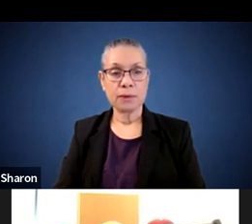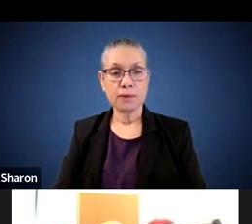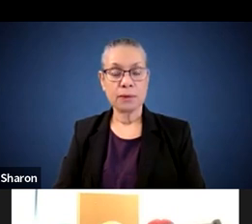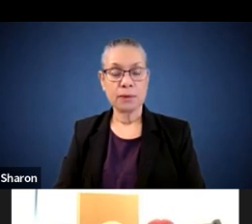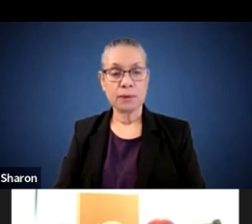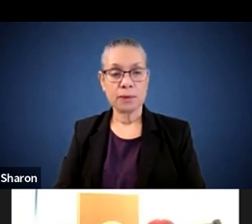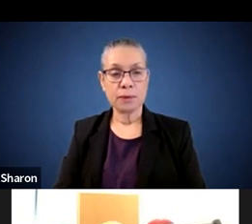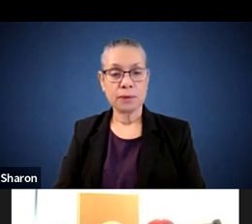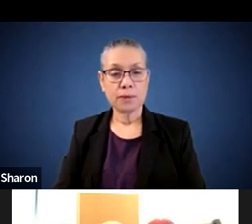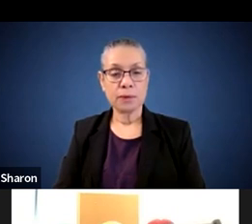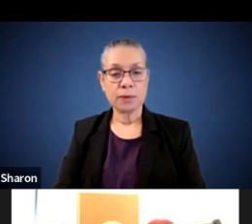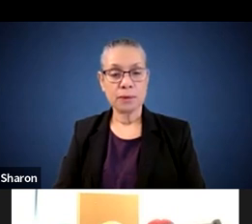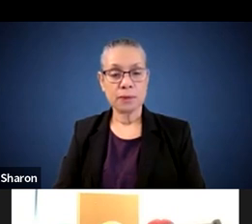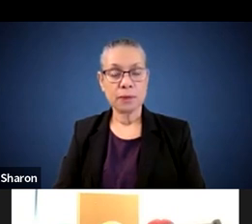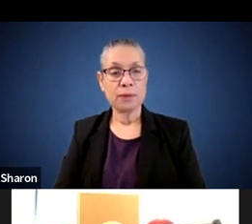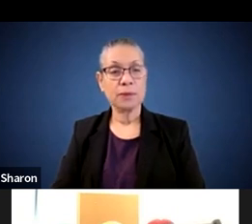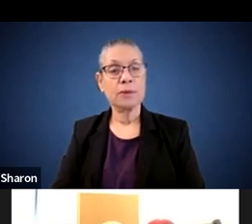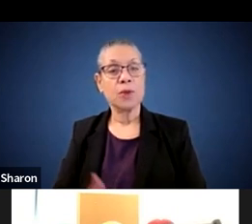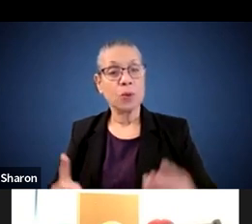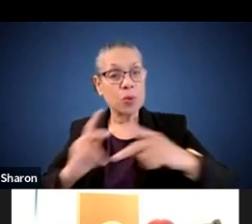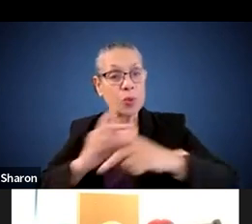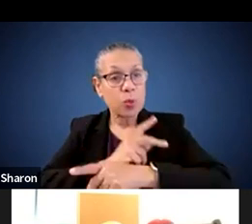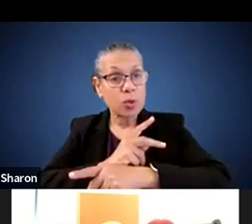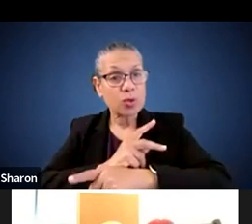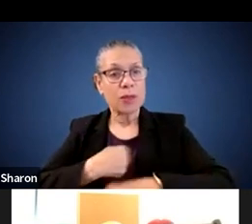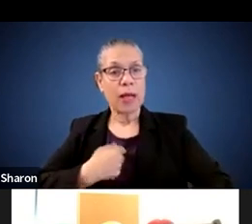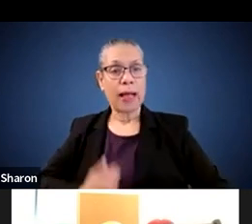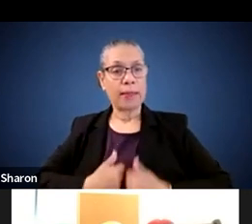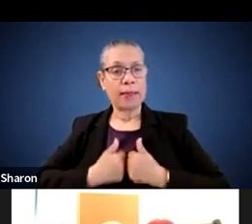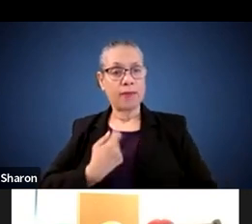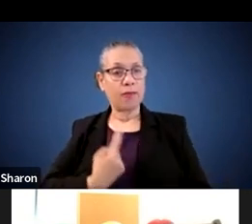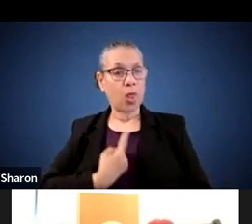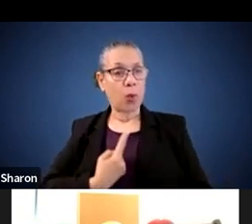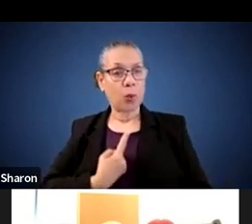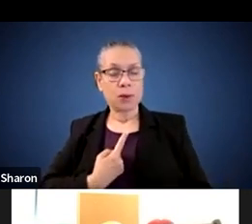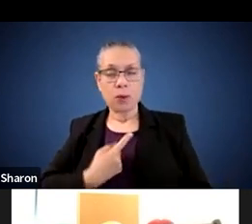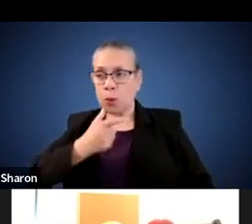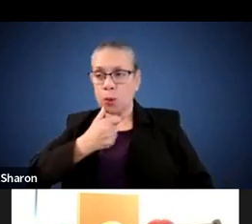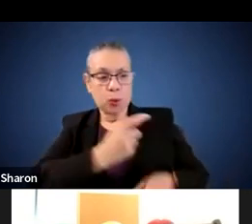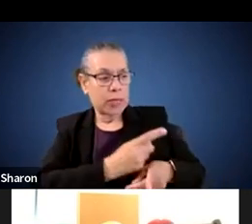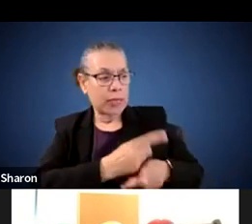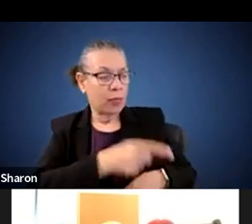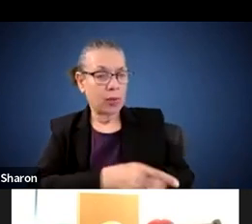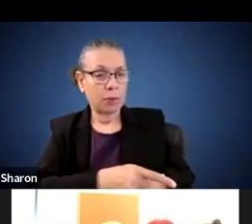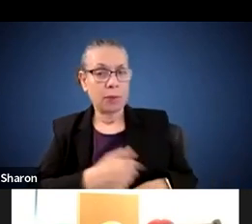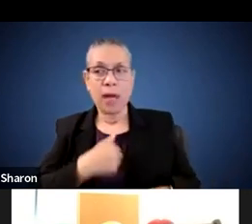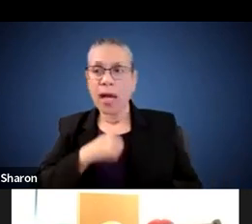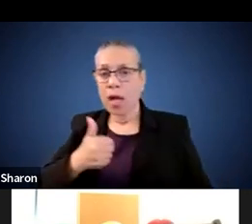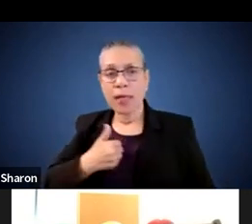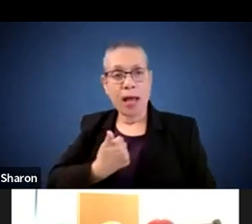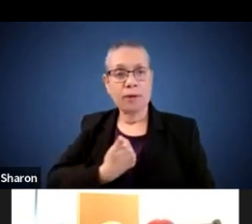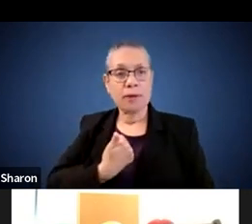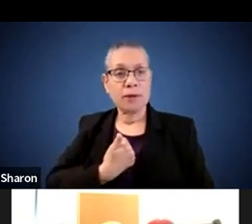and apart from that I live by myself I don't have anyone else that can take care of him and I don't have my own private